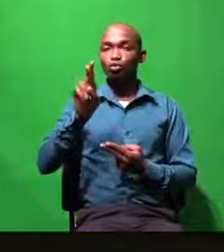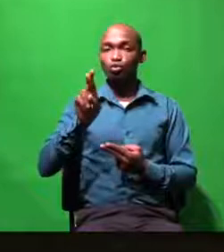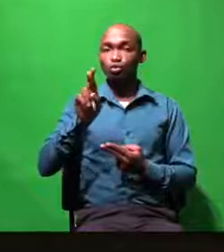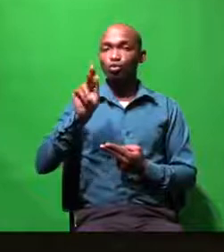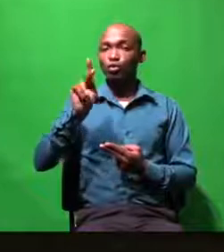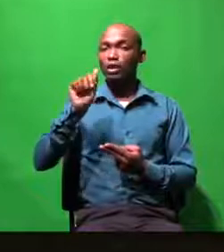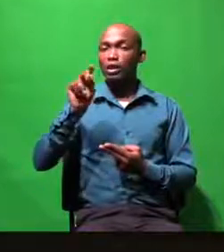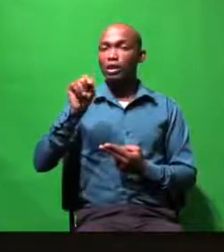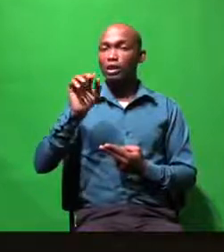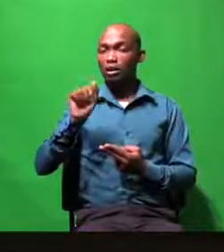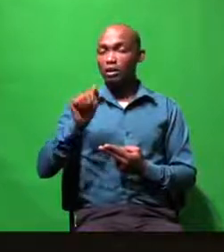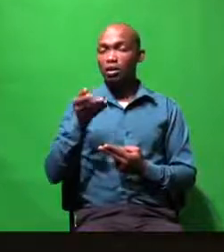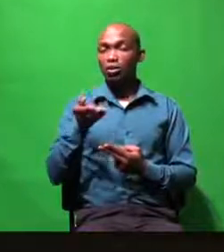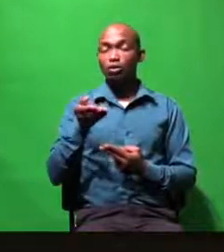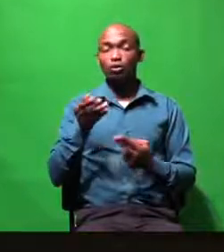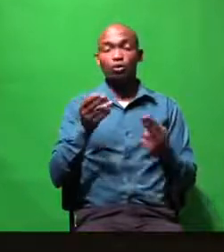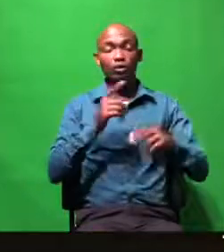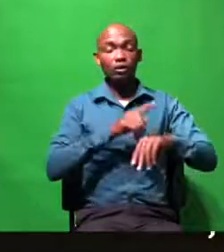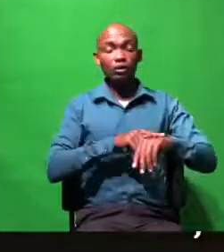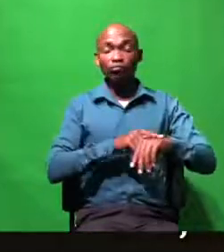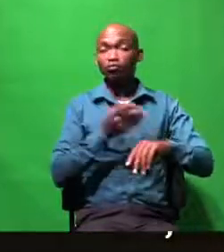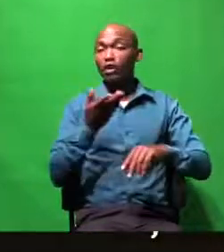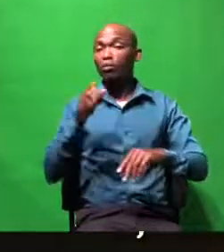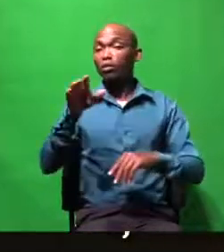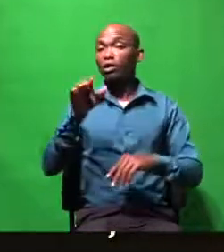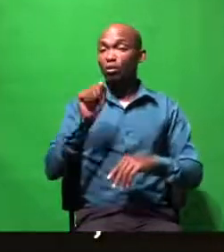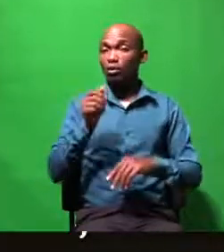Turkana. Or sometimes we call it Rudolph.